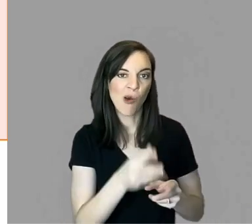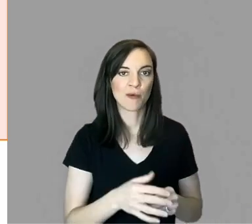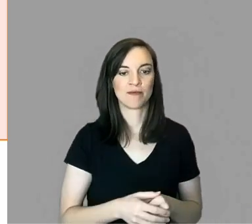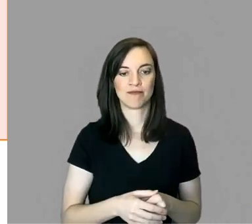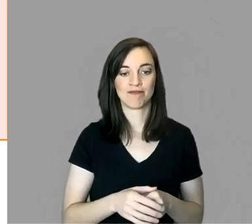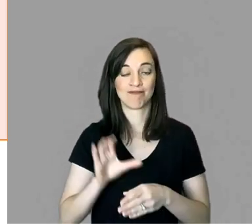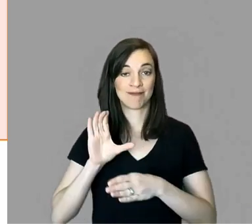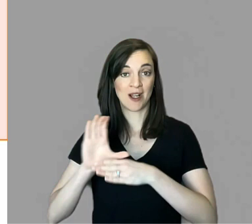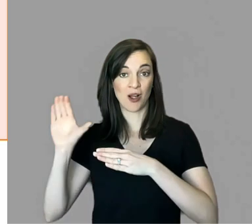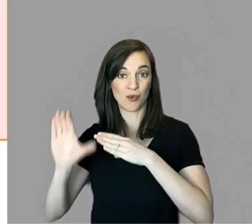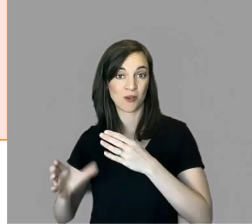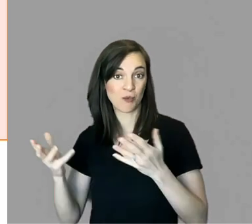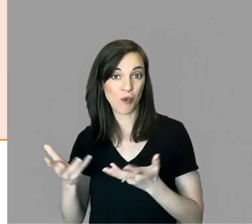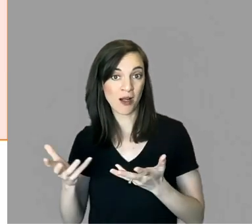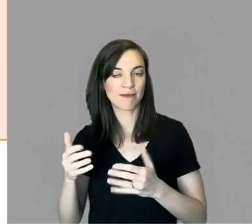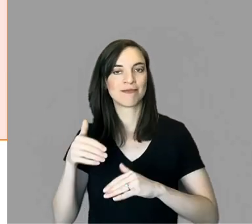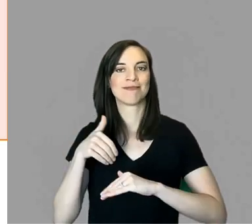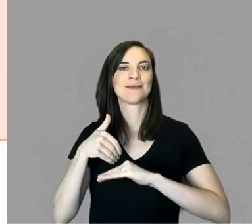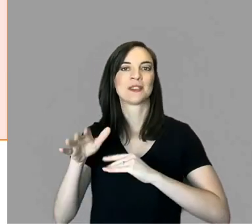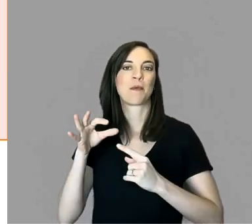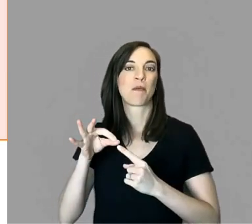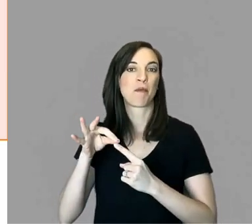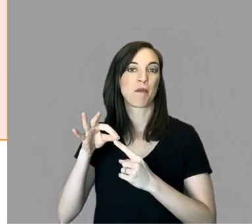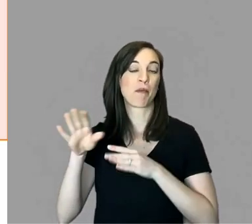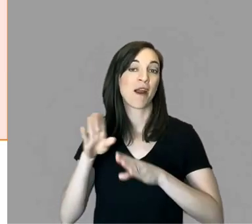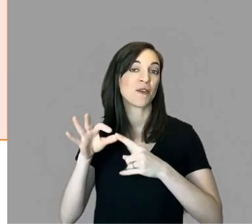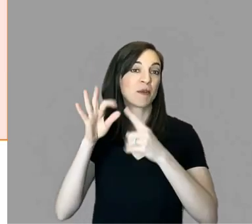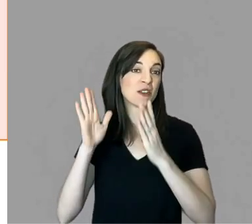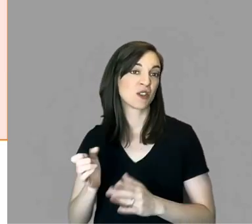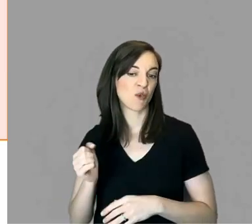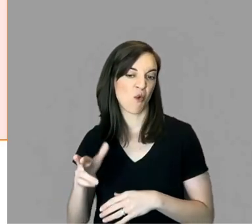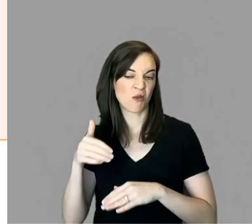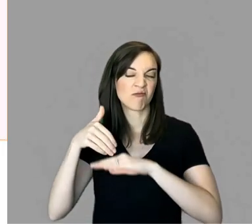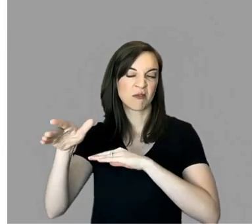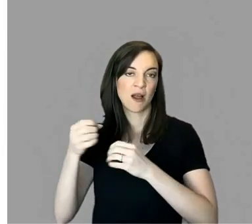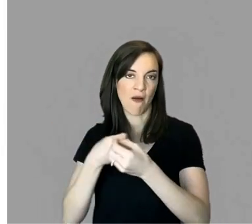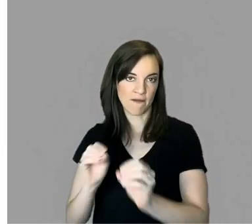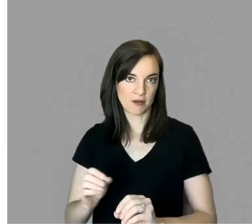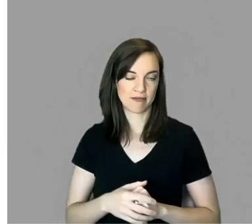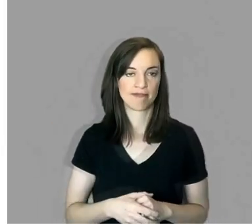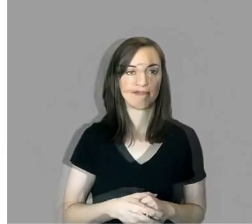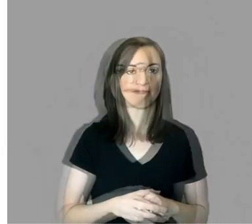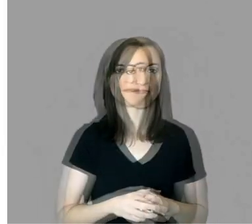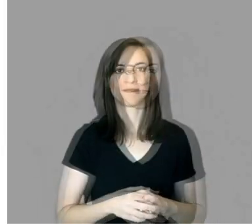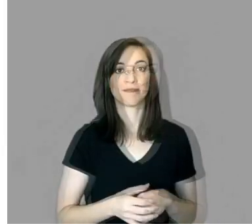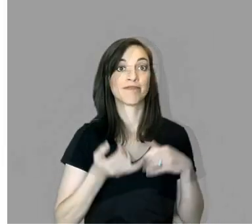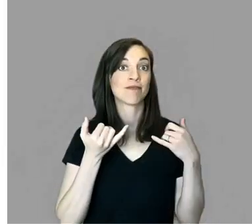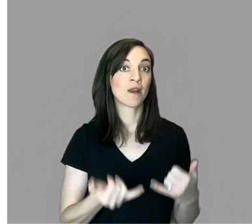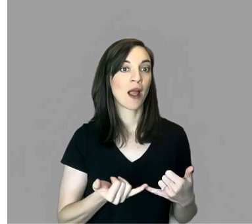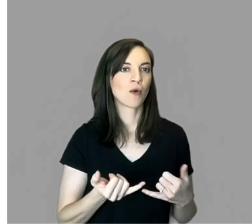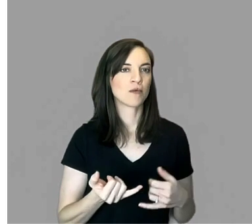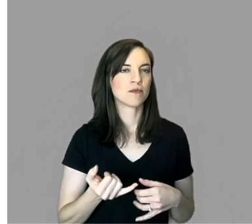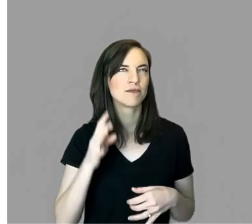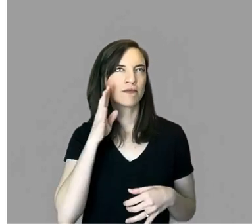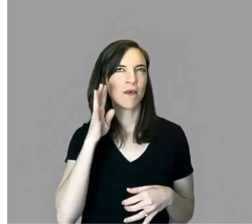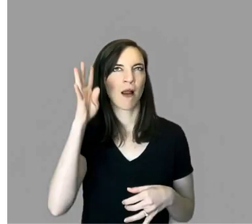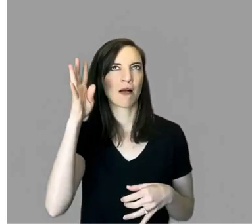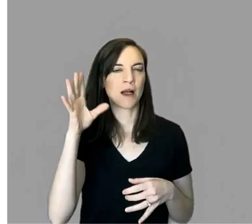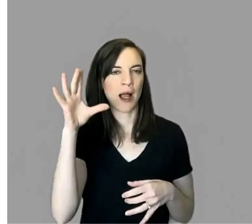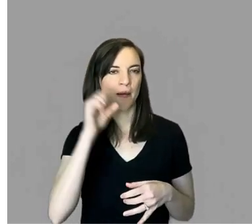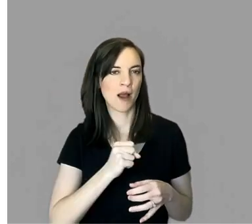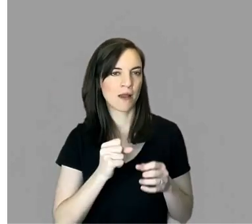by the teacher is sending her to the behavior specialist or sending her to the office. Now, let's come up with a hypothesis summary